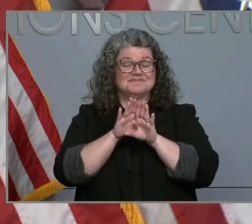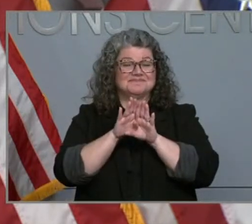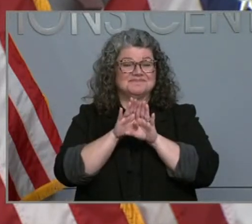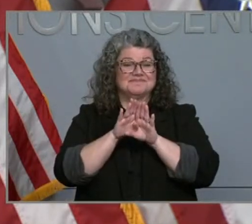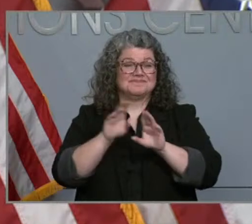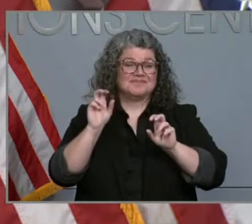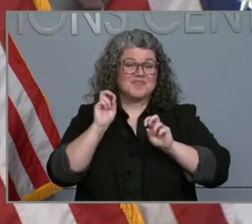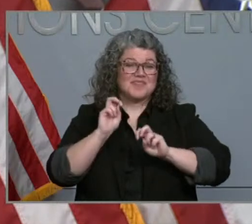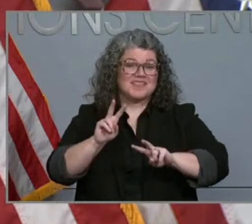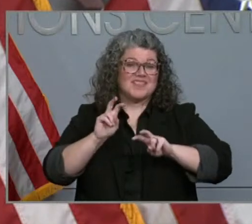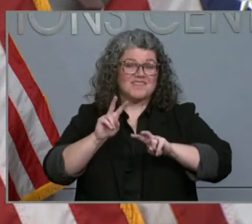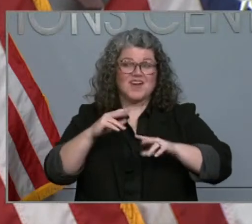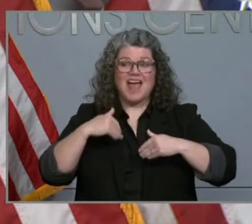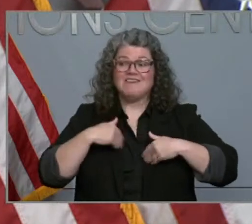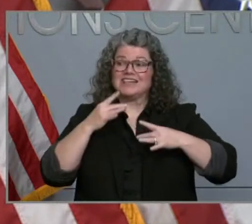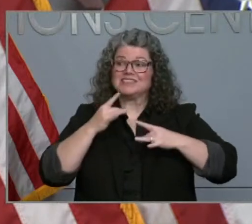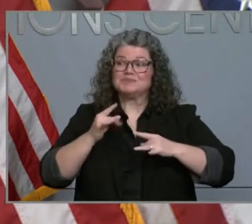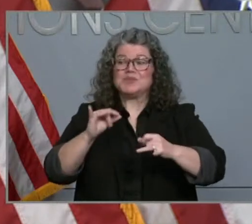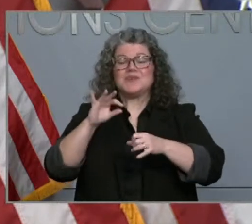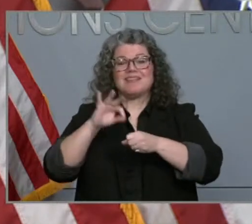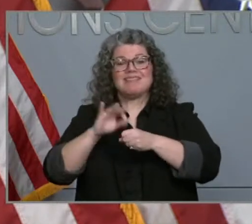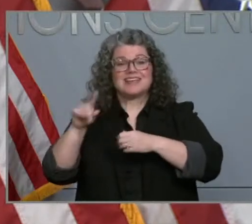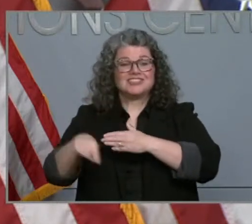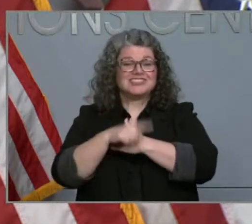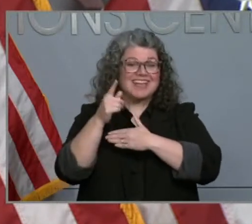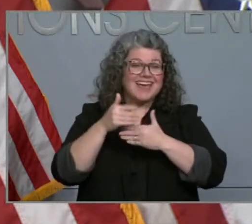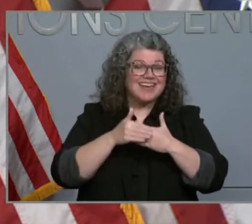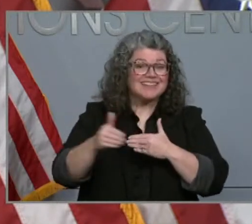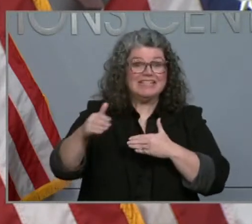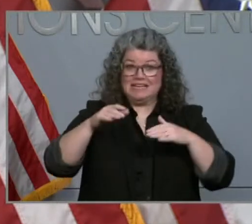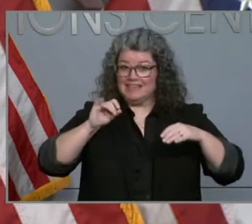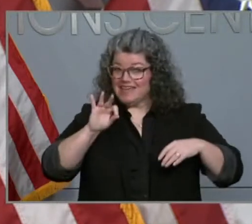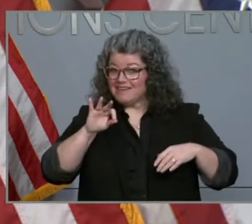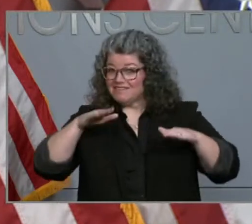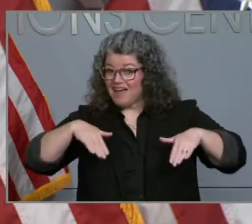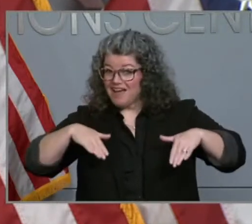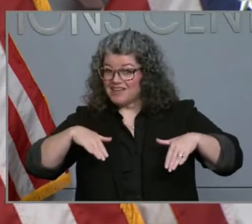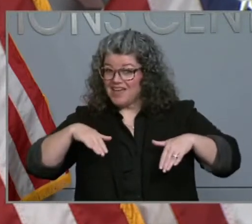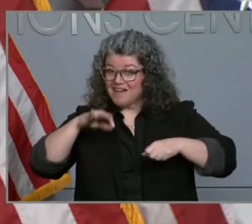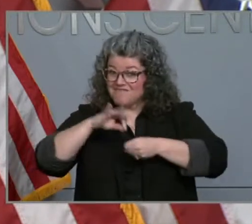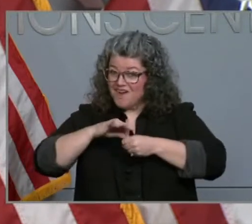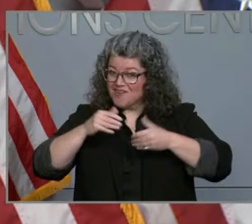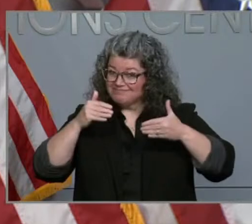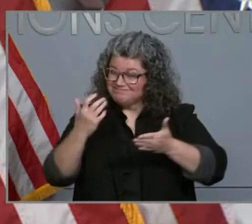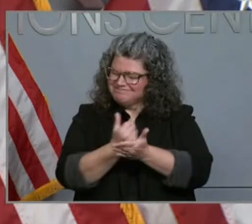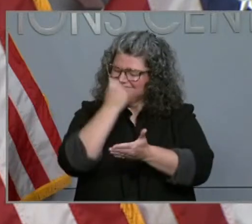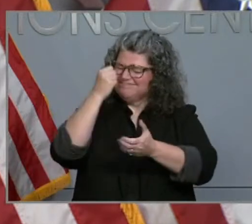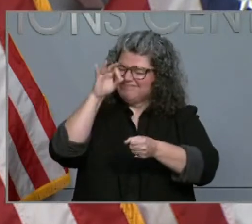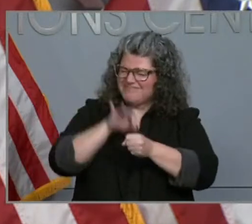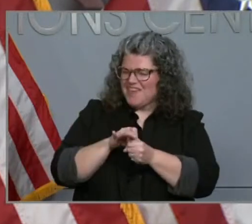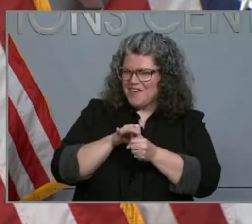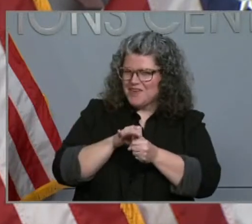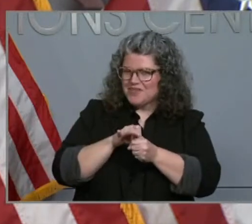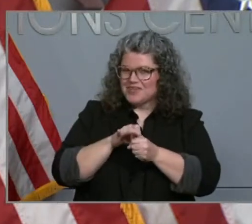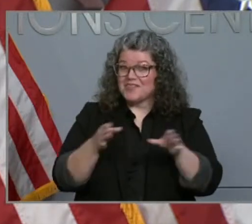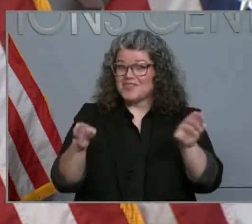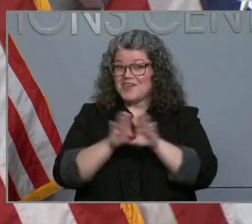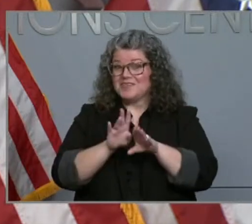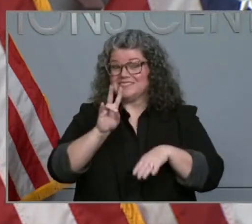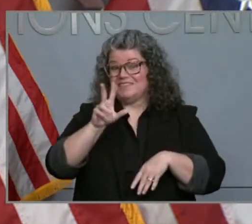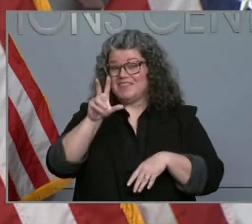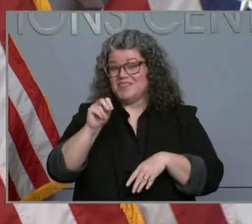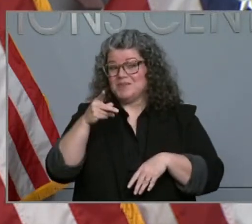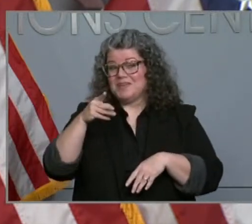we look forward to having a smooth election day. If you have not voted yet, please do so. Polls close at 7:30 p.m.